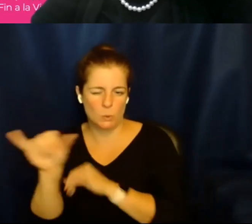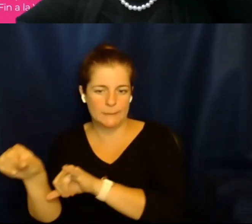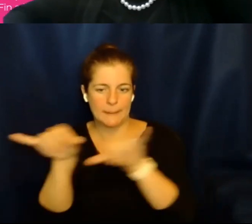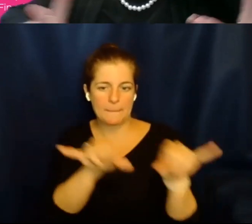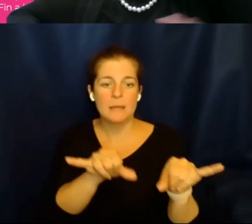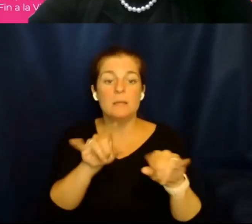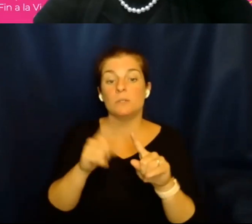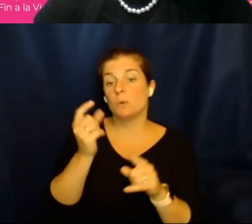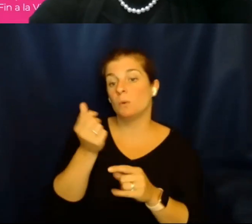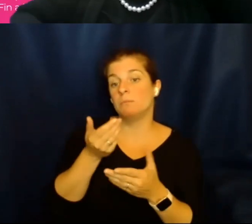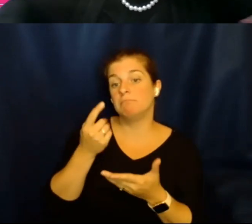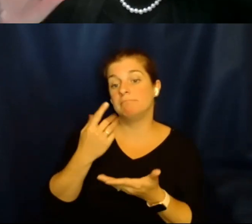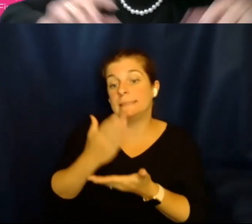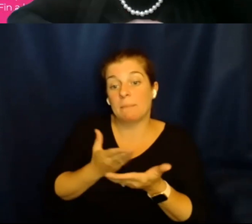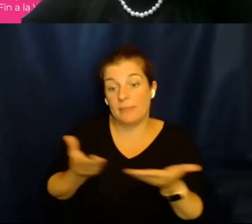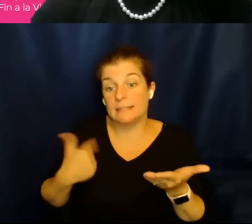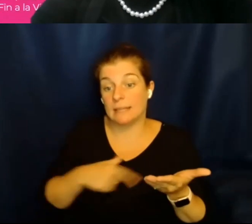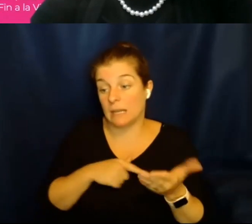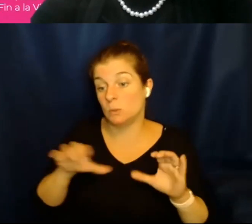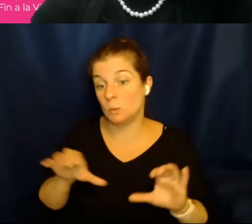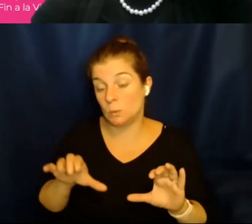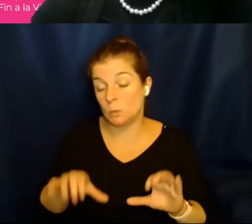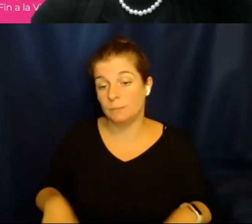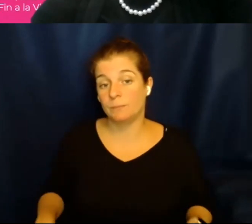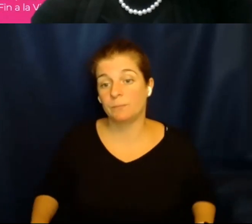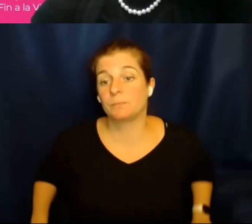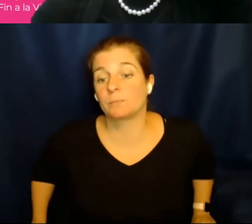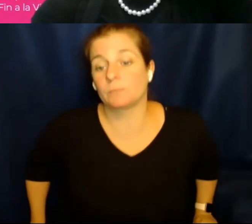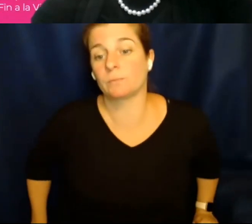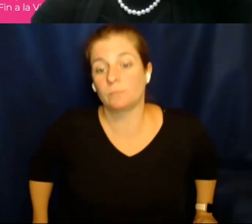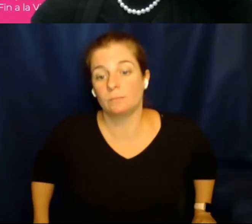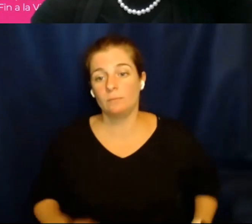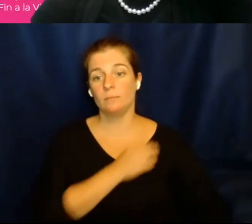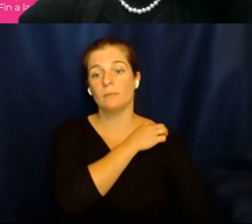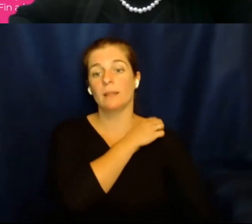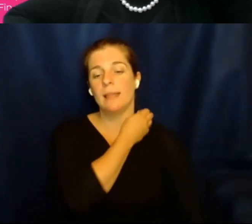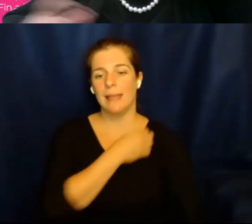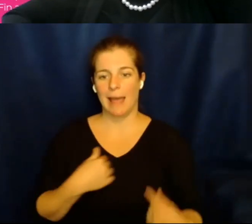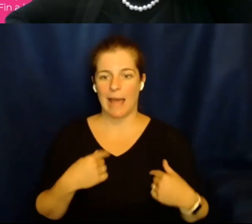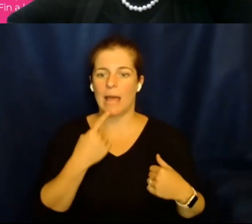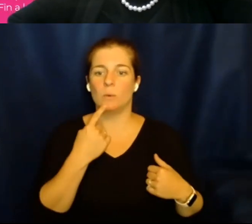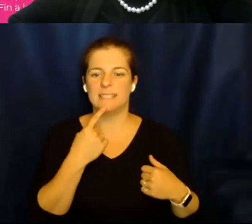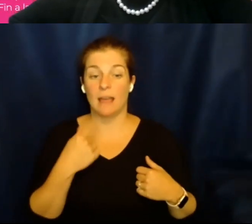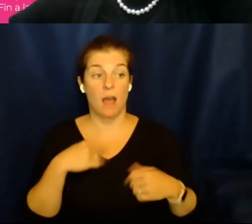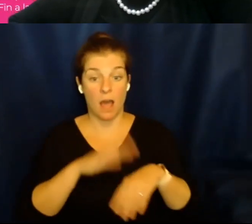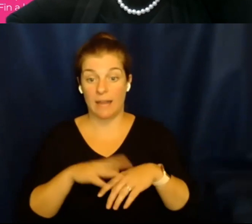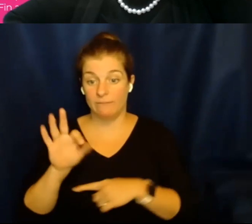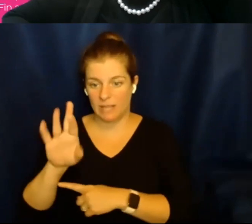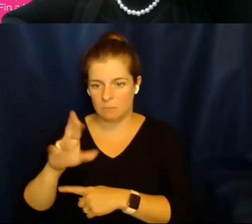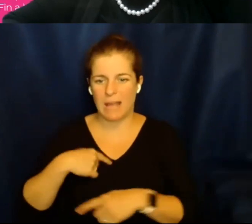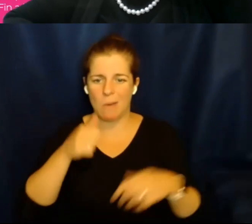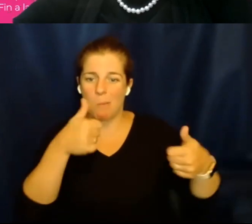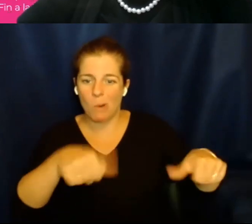is I'll say, for example, we need something. I'll put it on Facebook. Listen, we need some